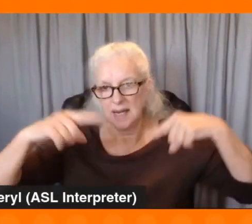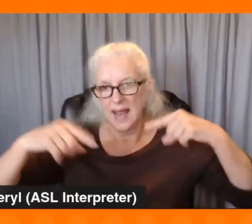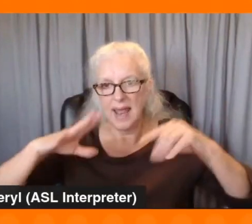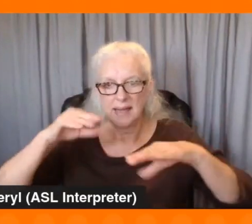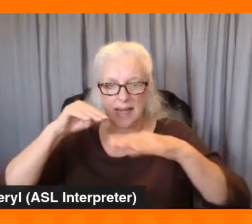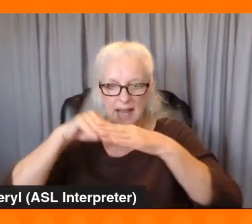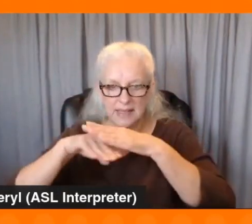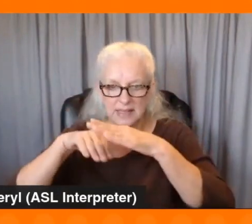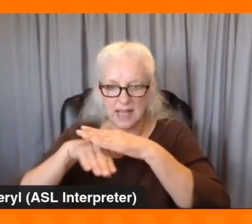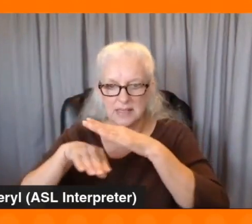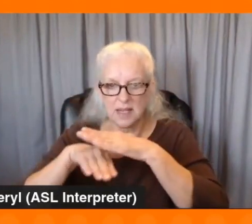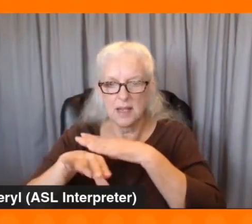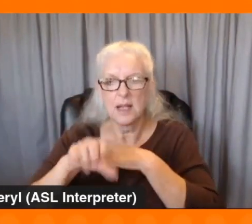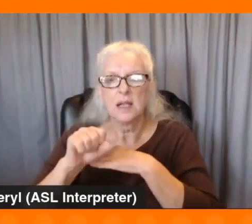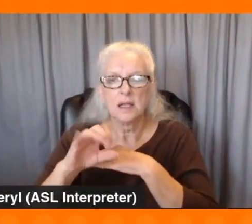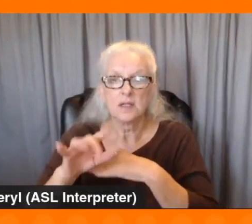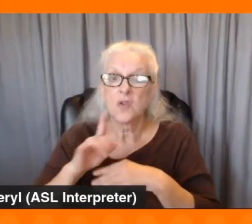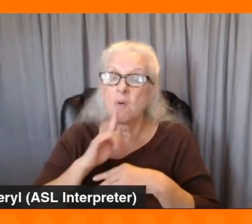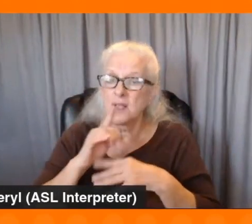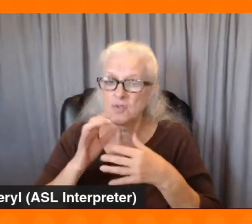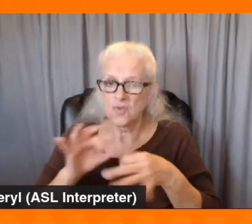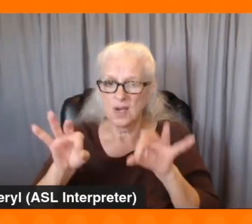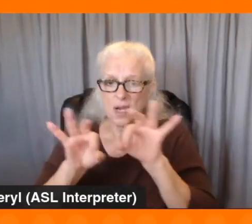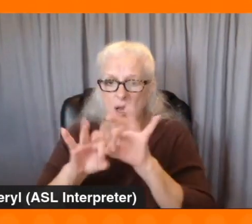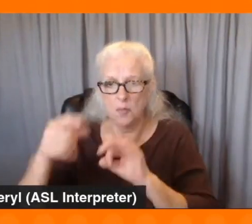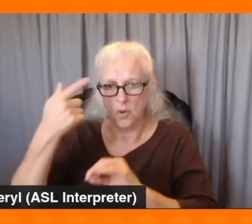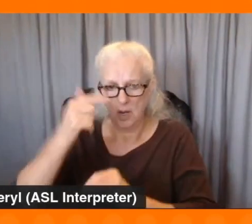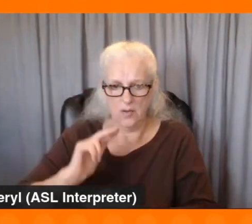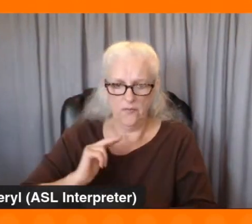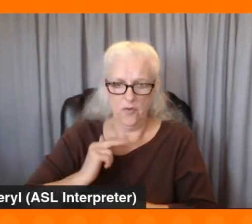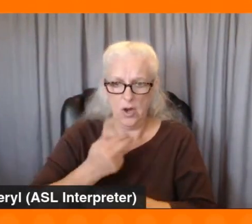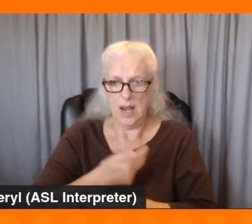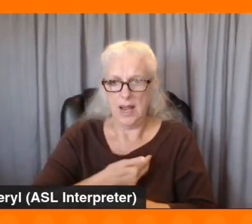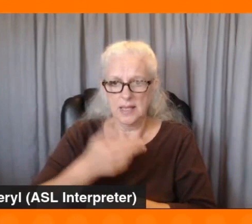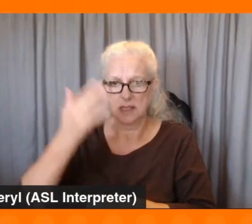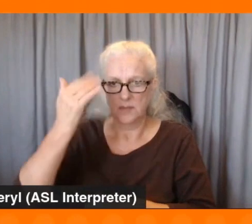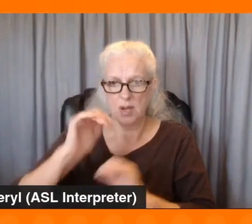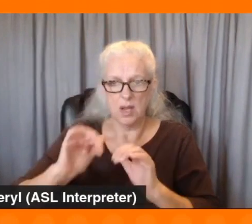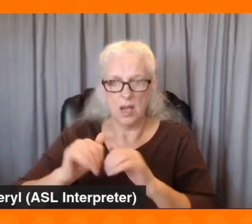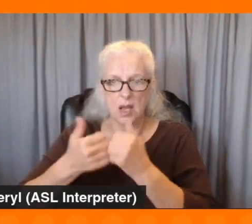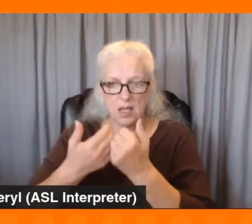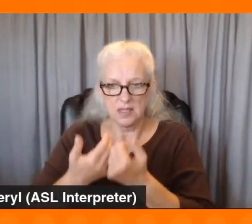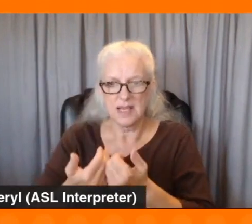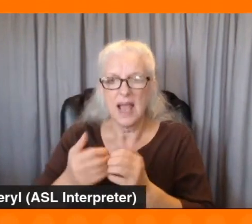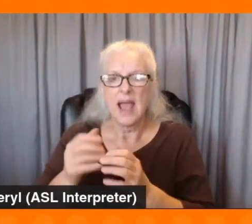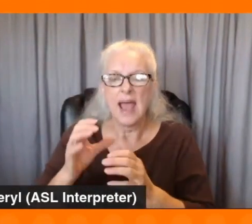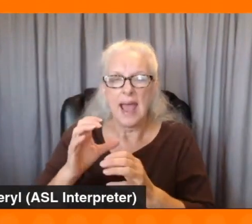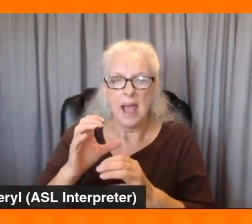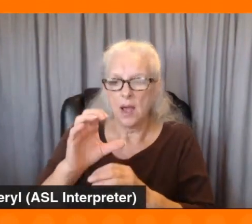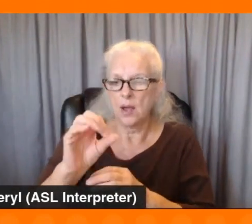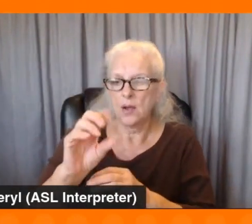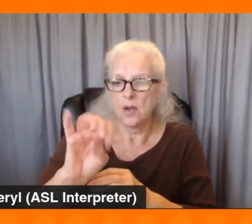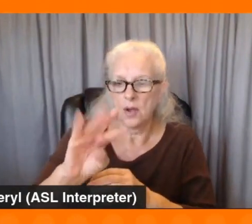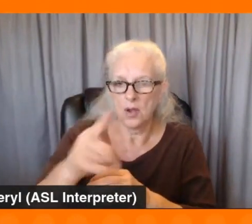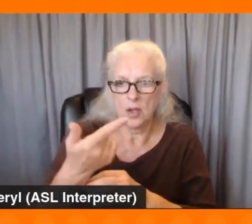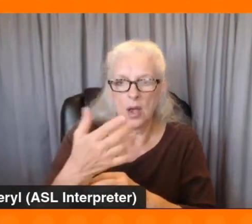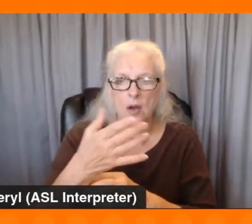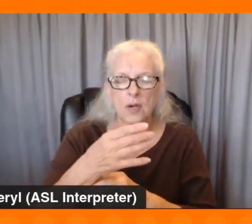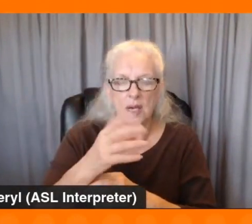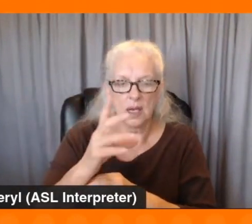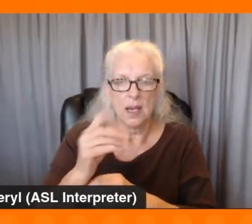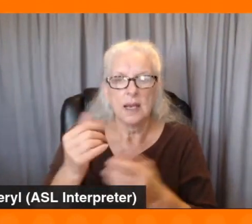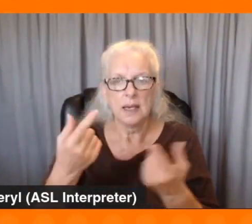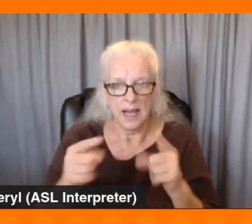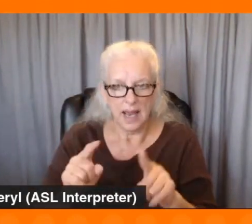accessibility. So this is very important for us because how to spread creative coding in an equitable way, just